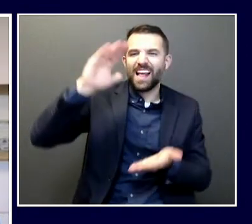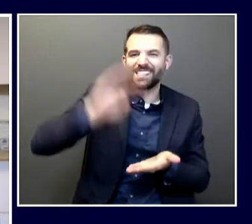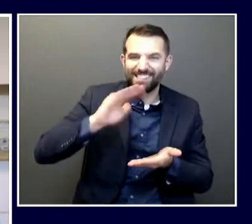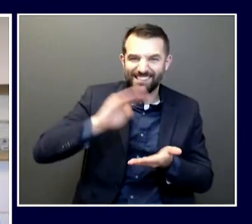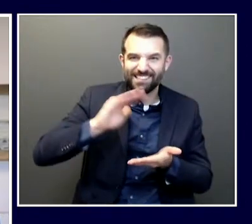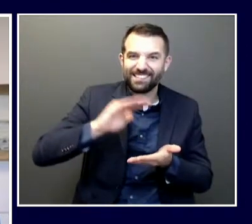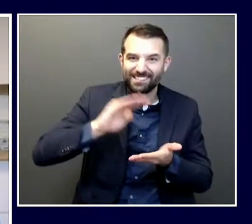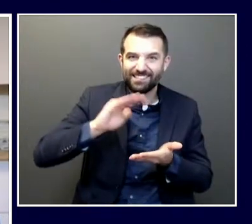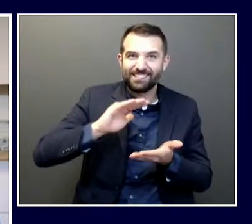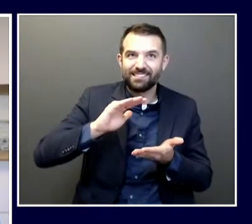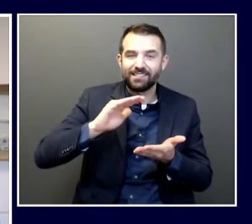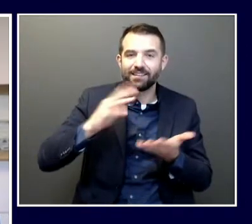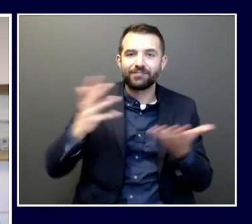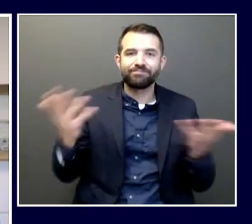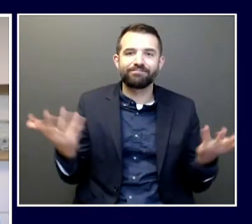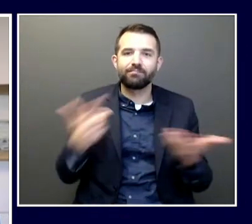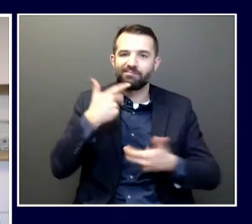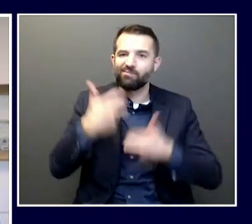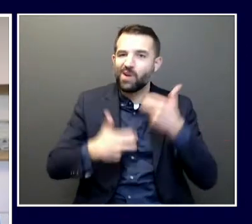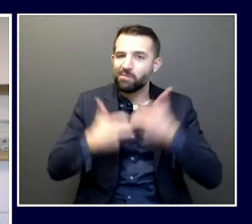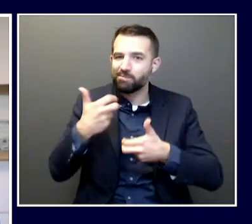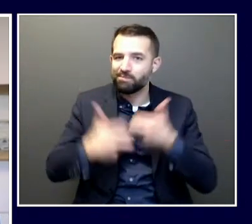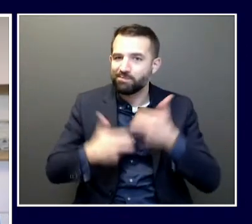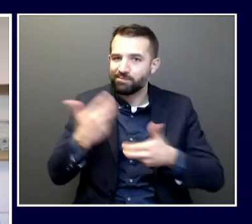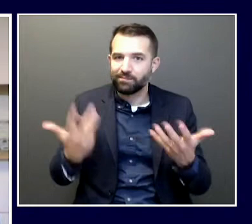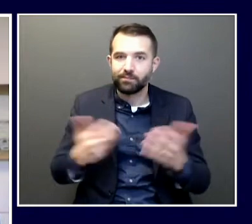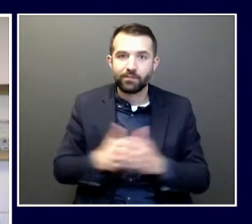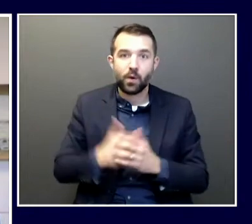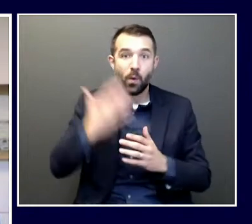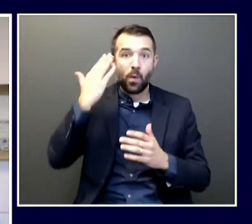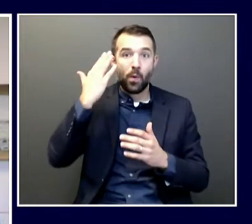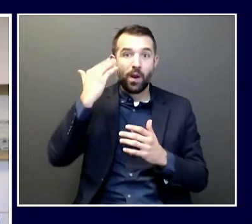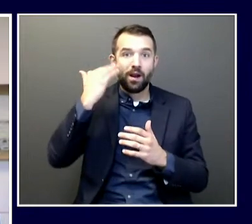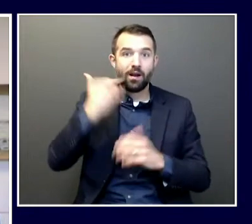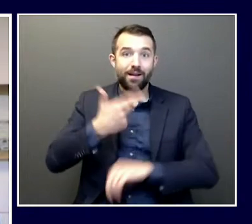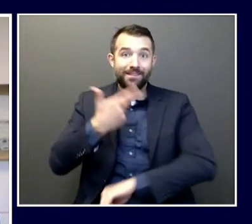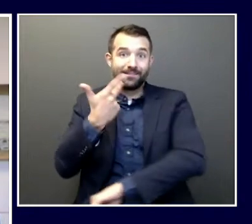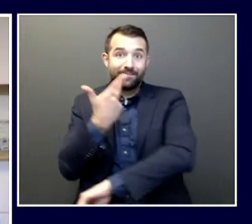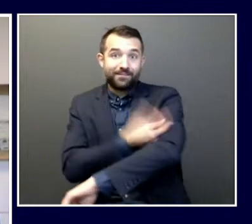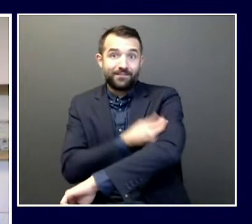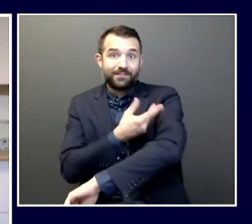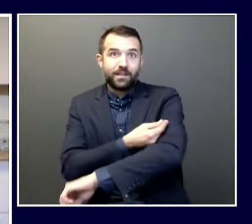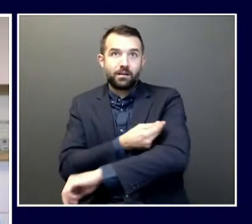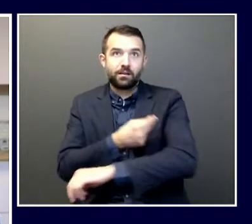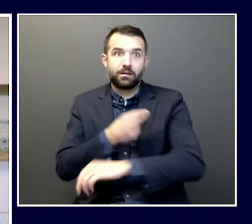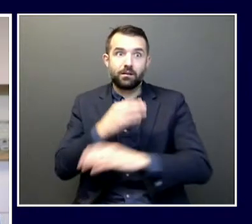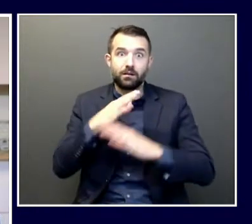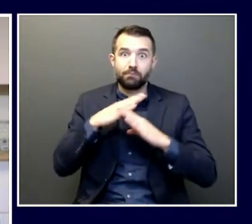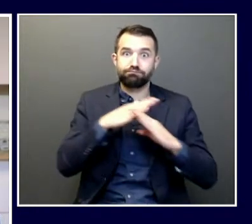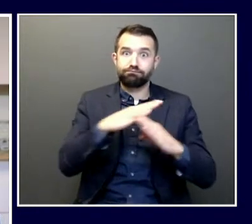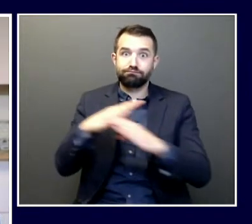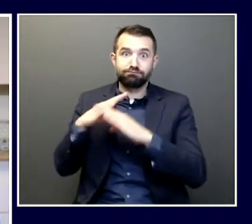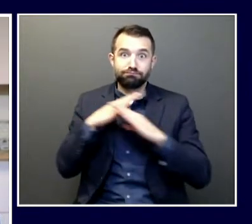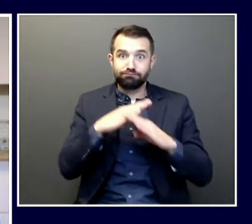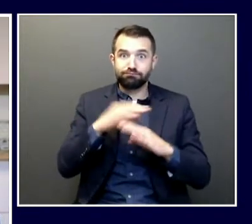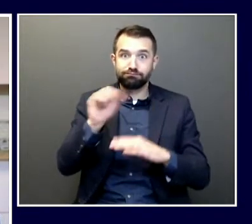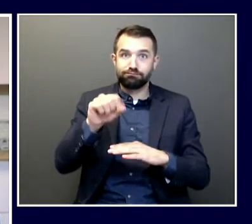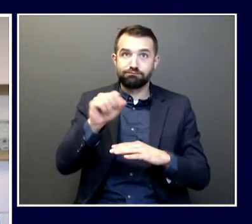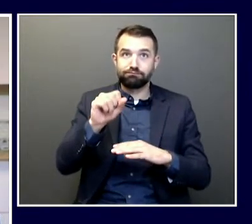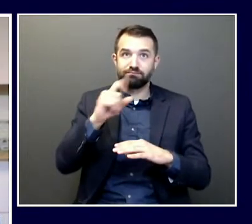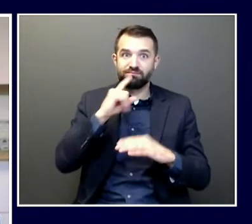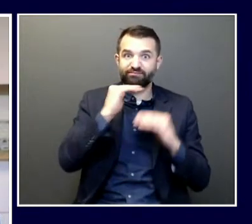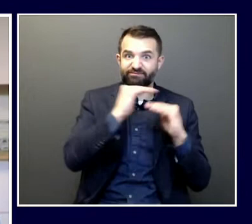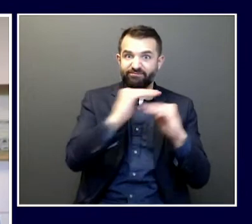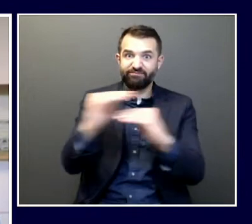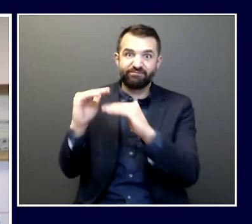the virus, a blockade that limits the virus's room and ability to run. Here's what I mean by that.